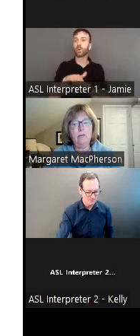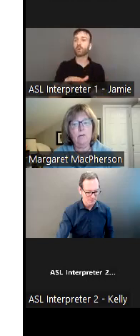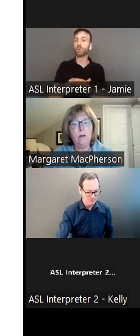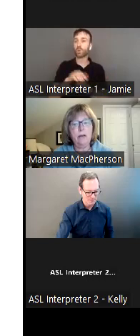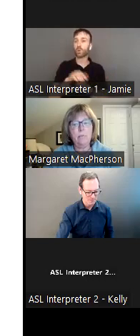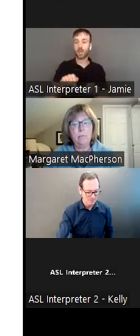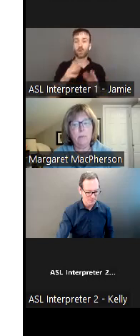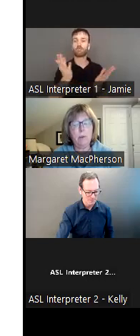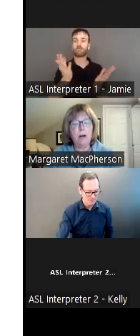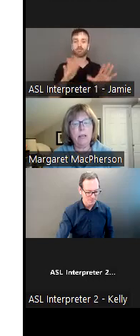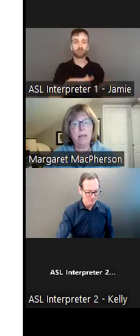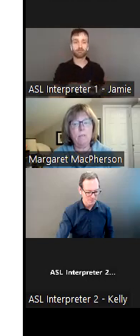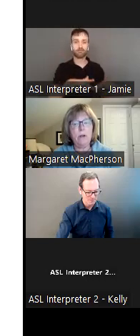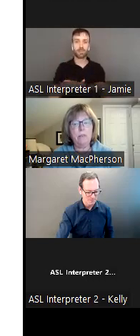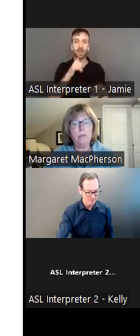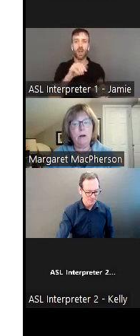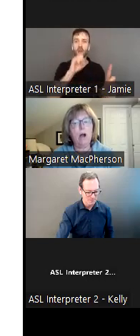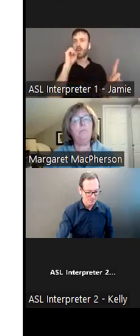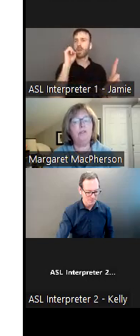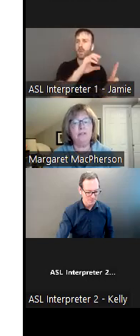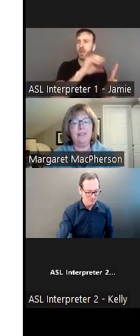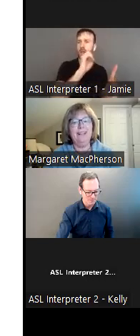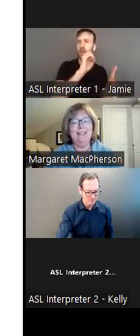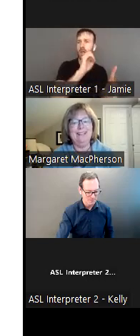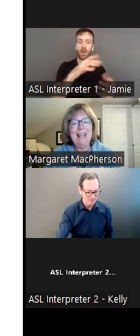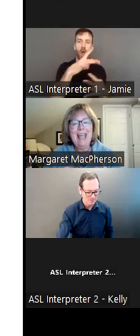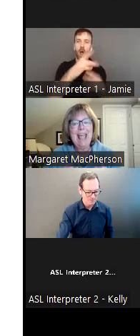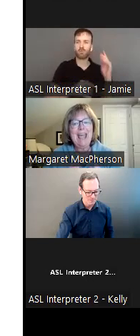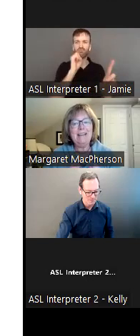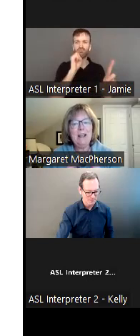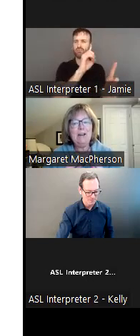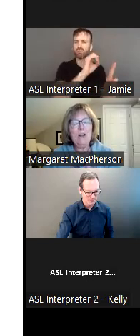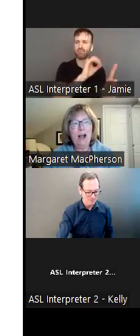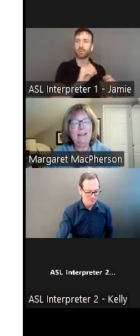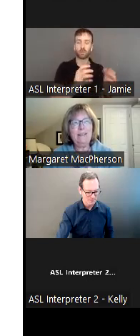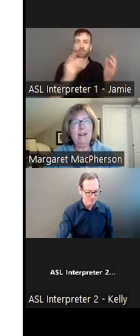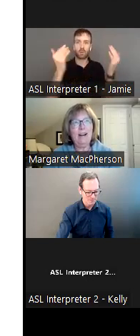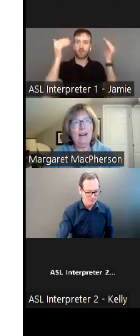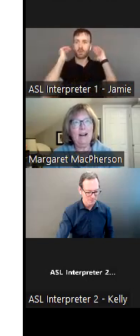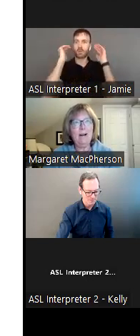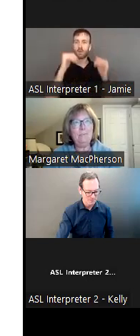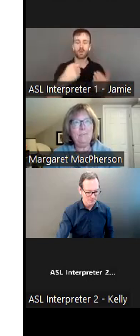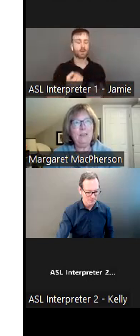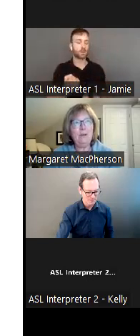and not bombarding him with options and not,